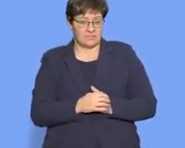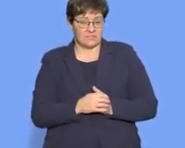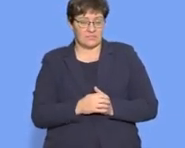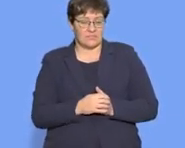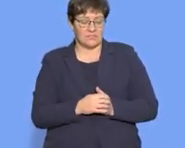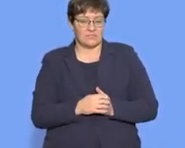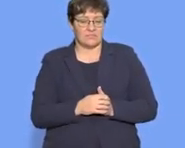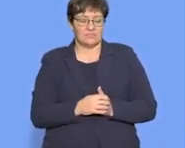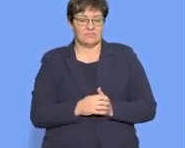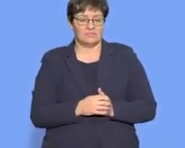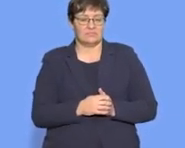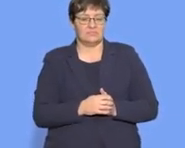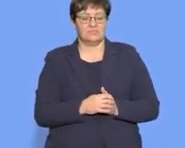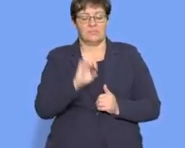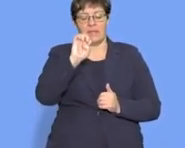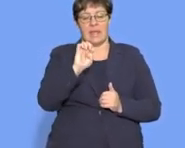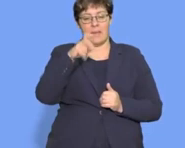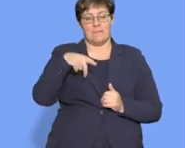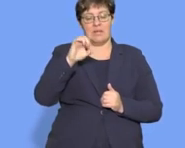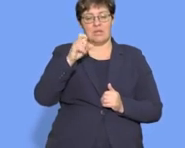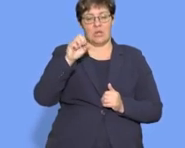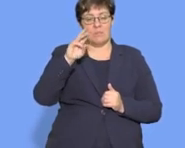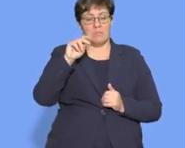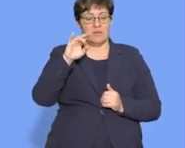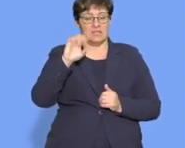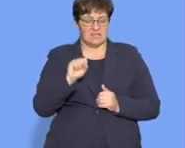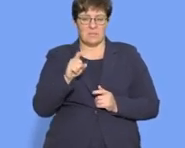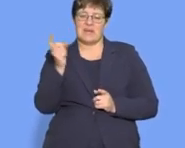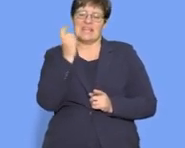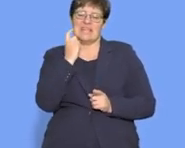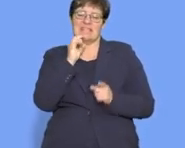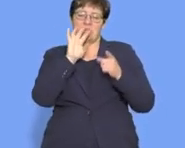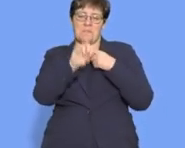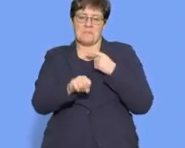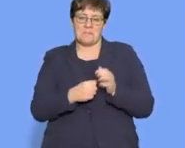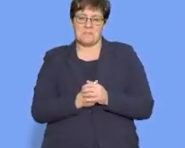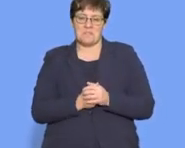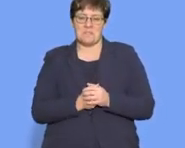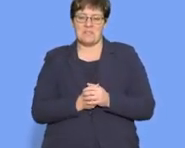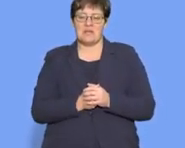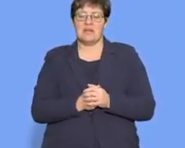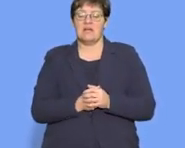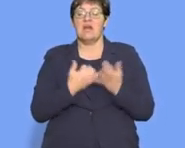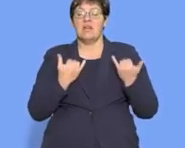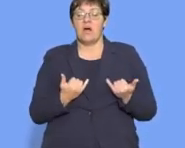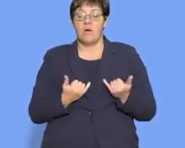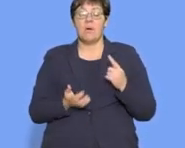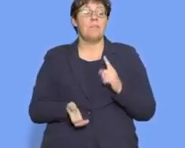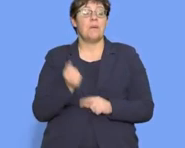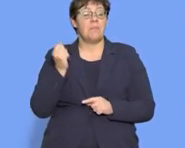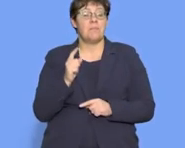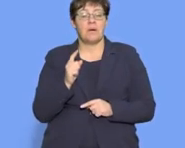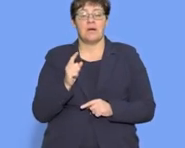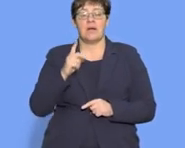already found the epidermis. Sure, that was the easy one. And we have already found